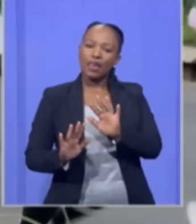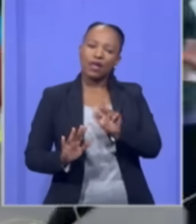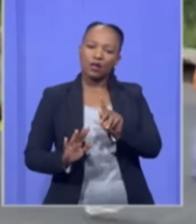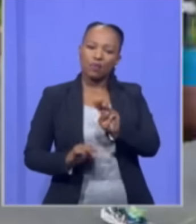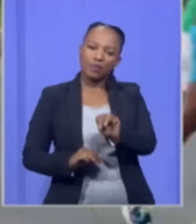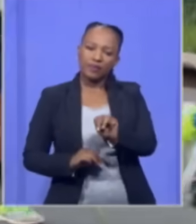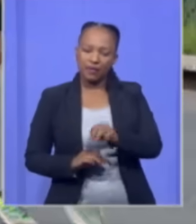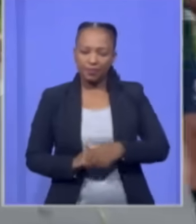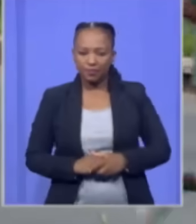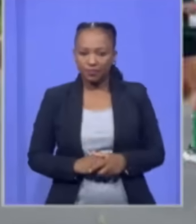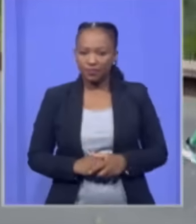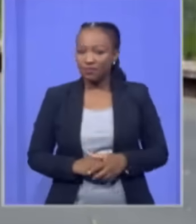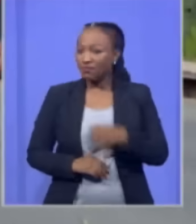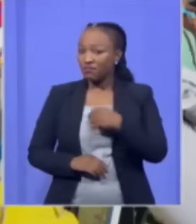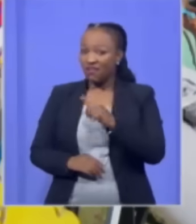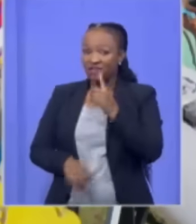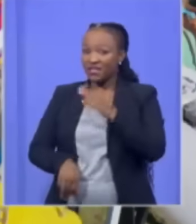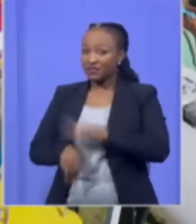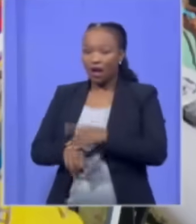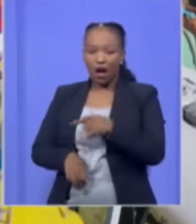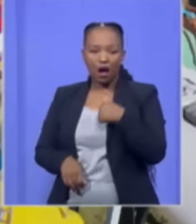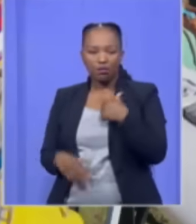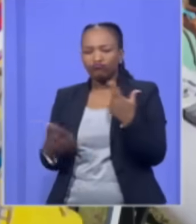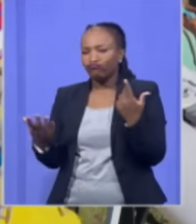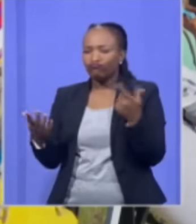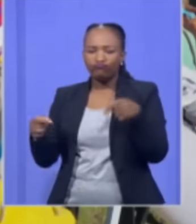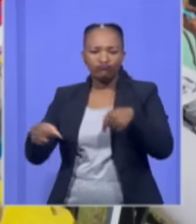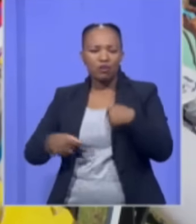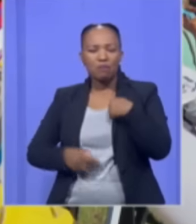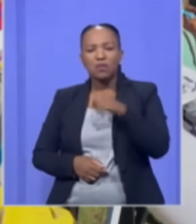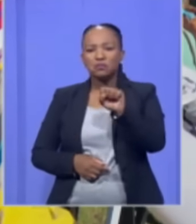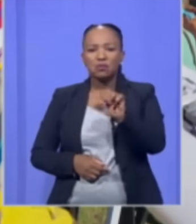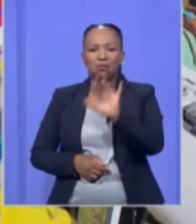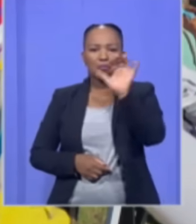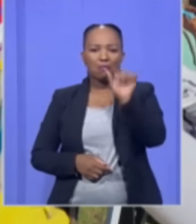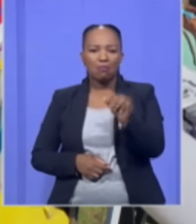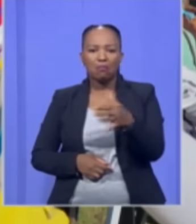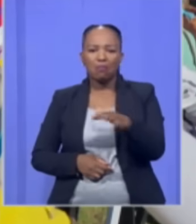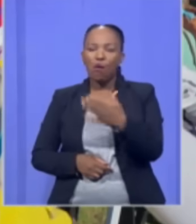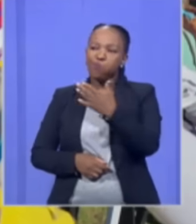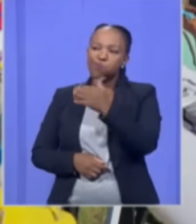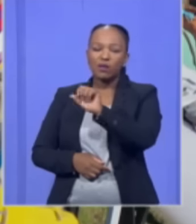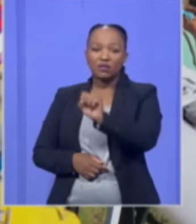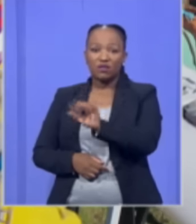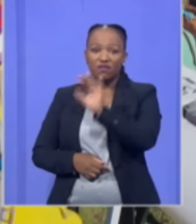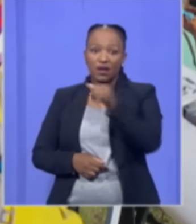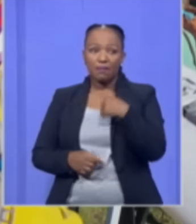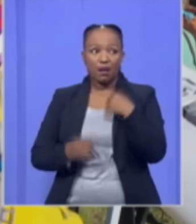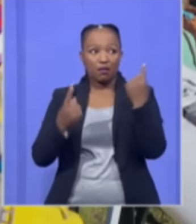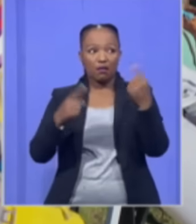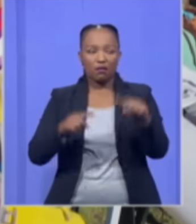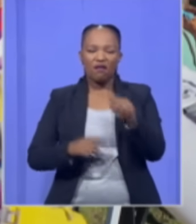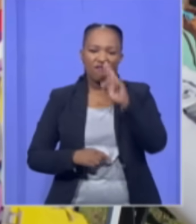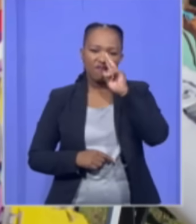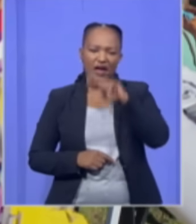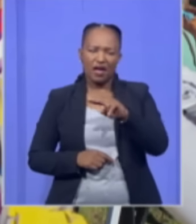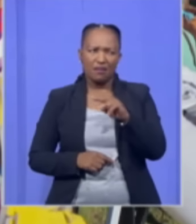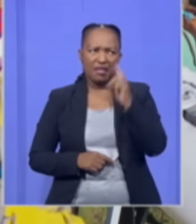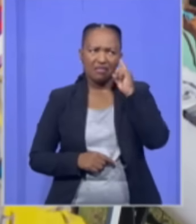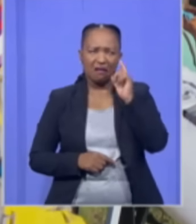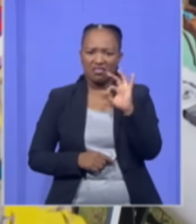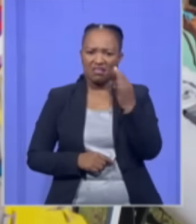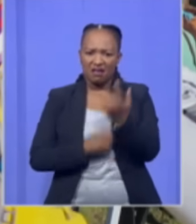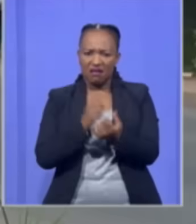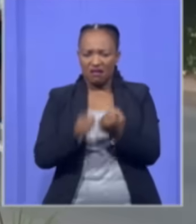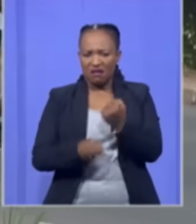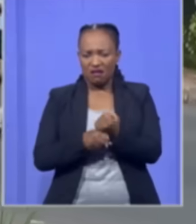It's our first time doing it, actually. It's my first time. I'm South Africa. I normally run my race in South Africa. This was fun. I believe it's the third year of it, so let's